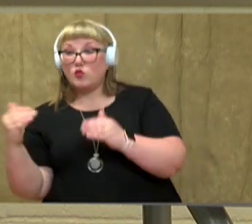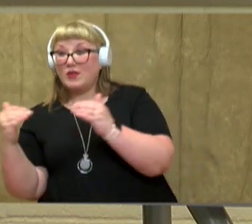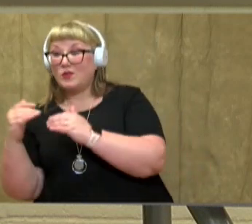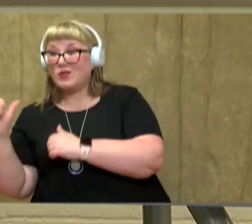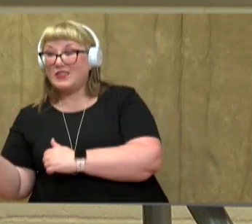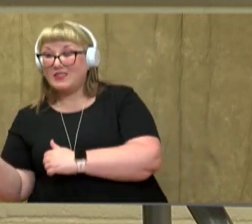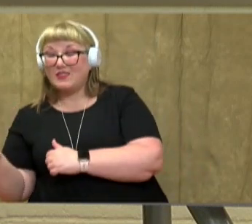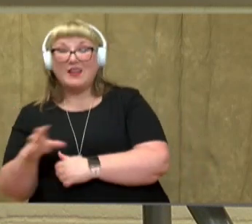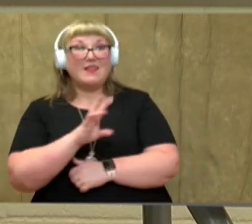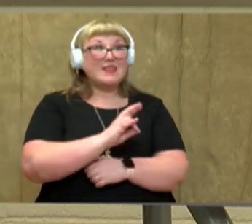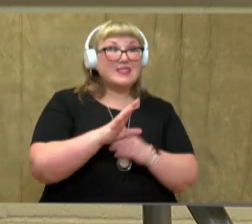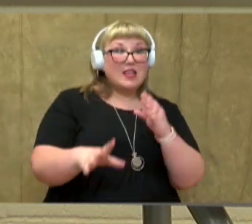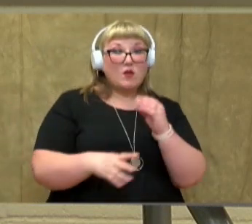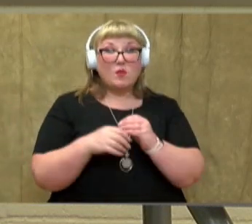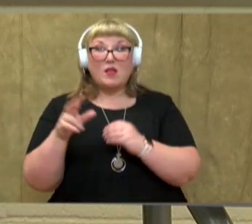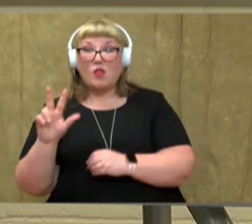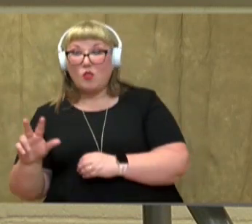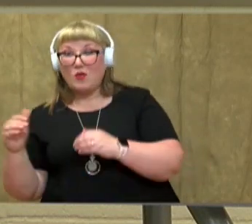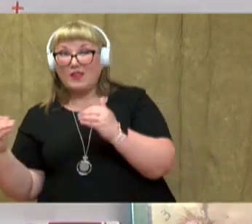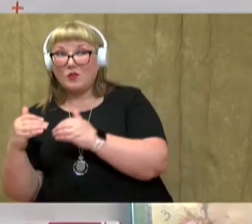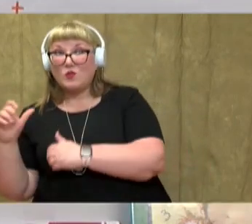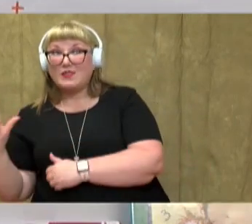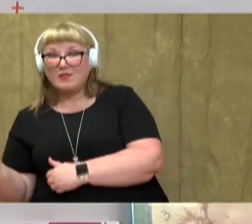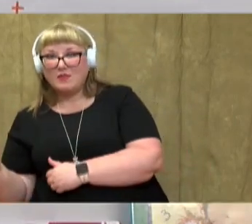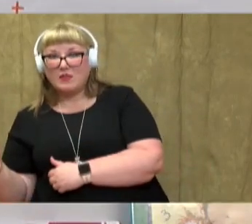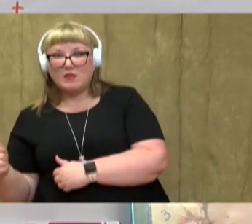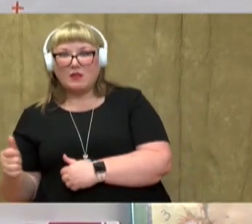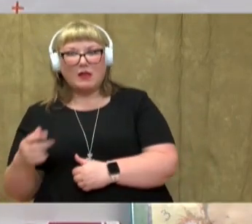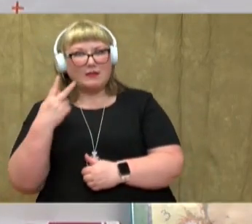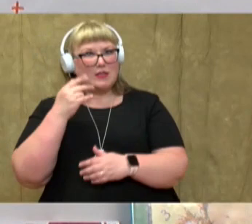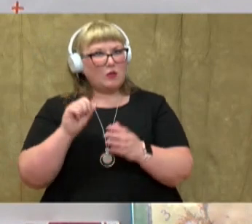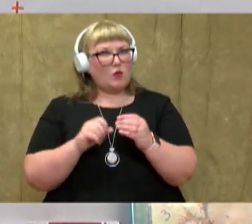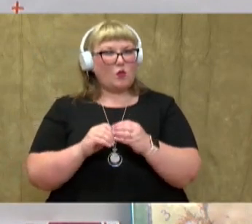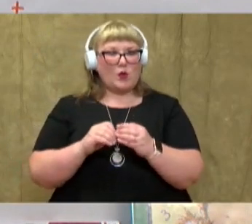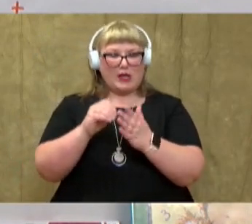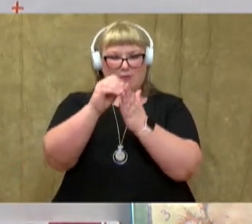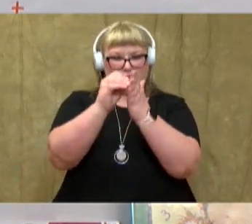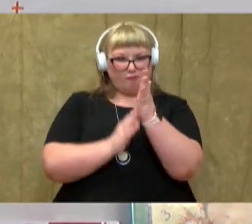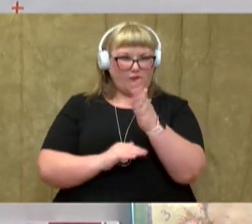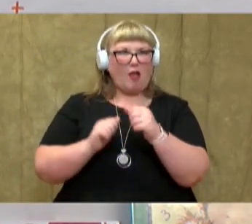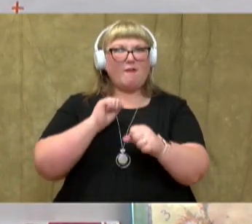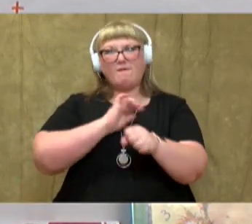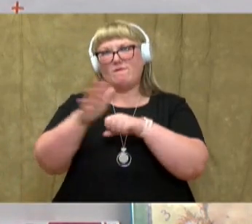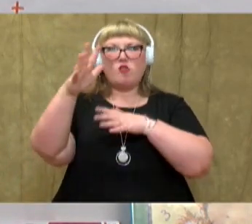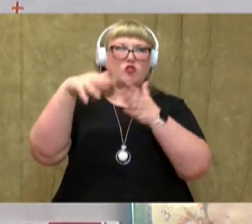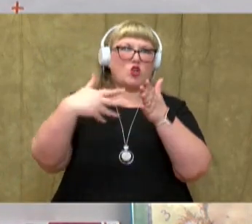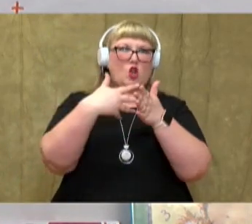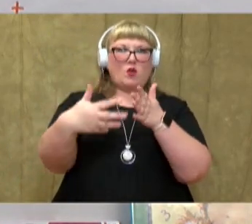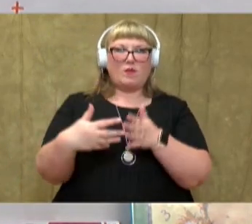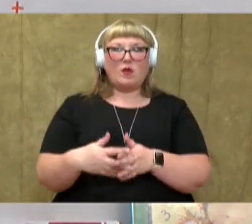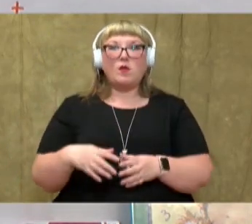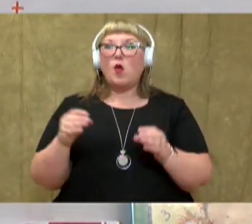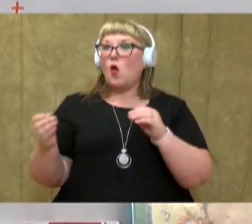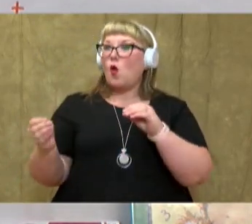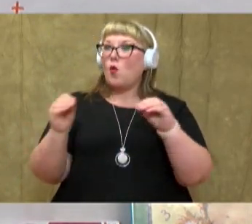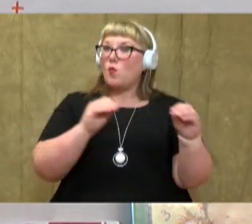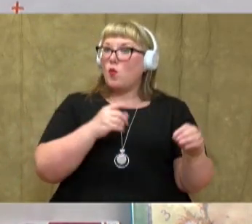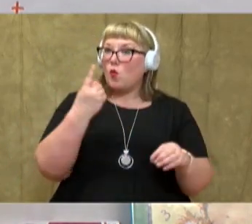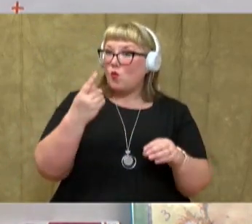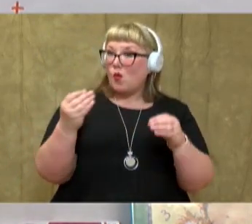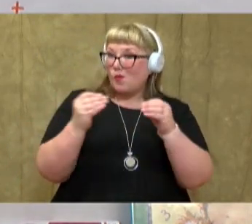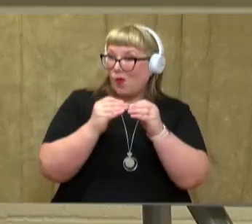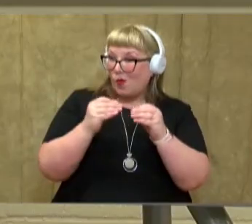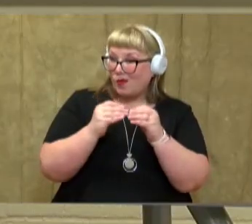8 plus 2 equals 10. And 7 plus 3 equals 10. Let's see if we can fill up our whole chart. You ready? All right, let's move one more guinea pig